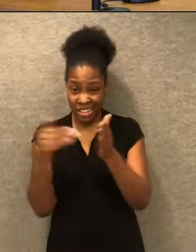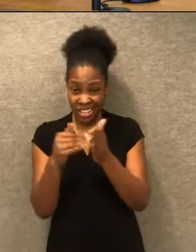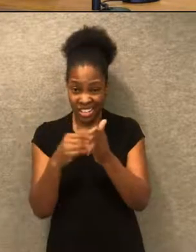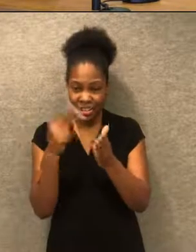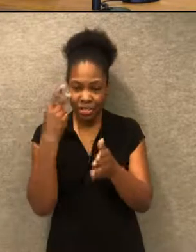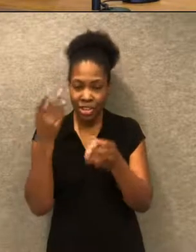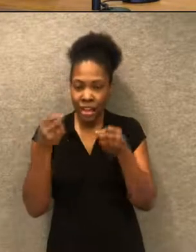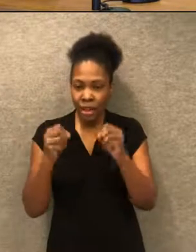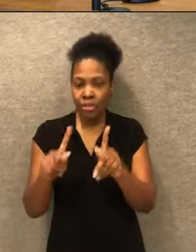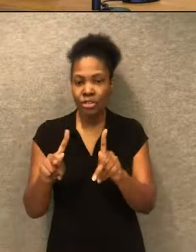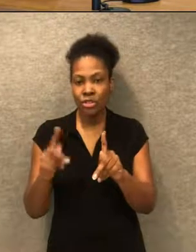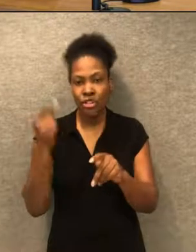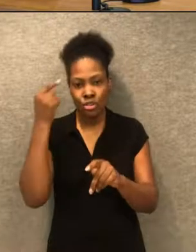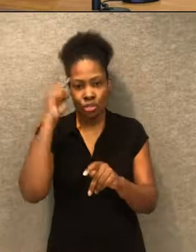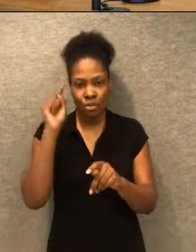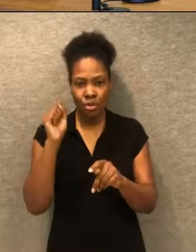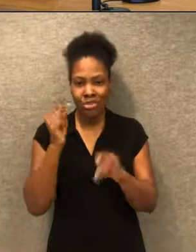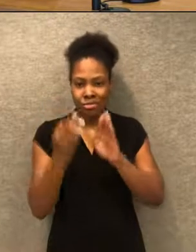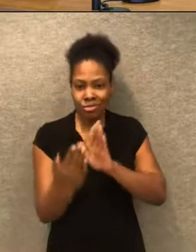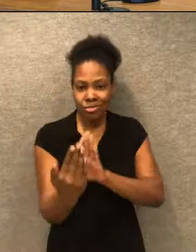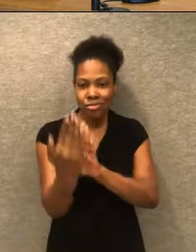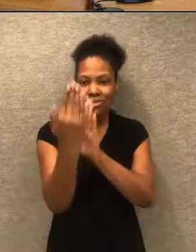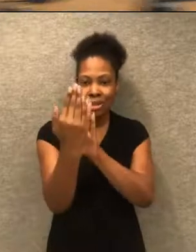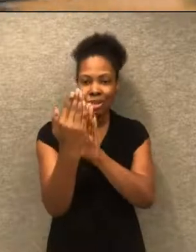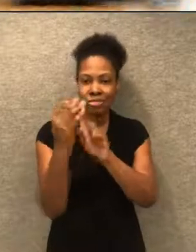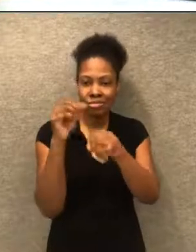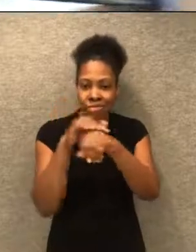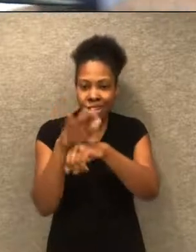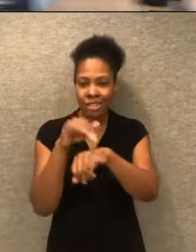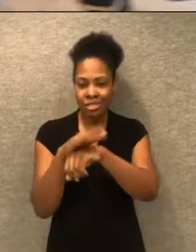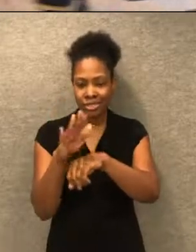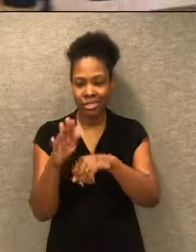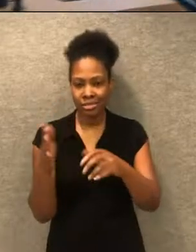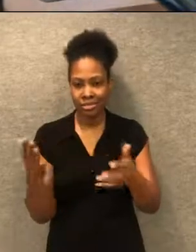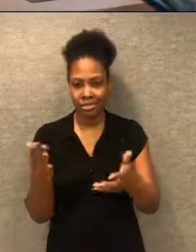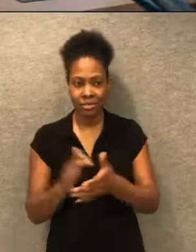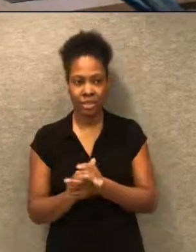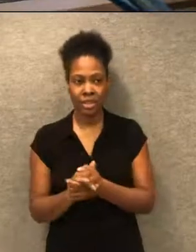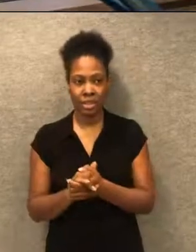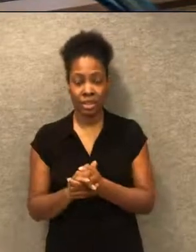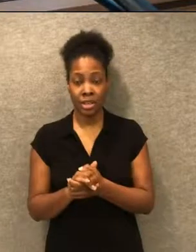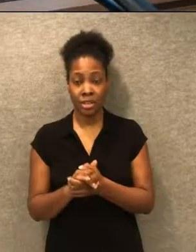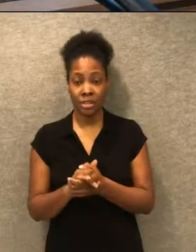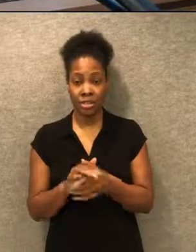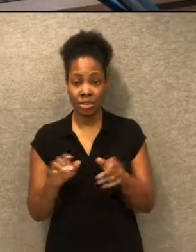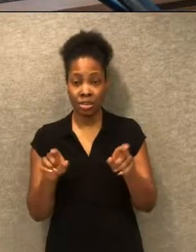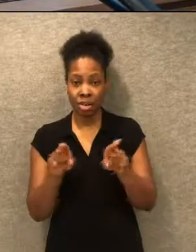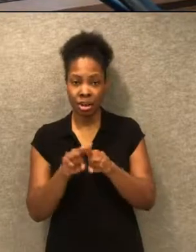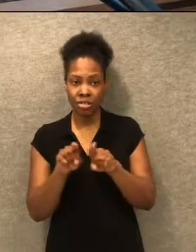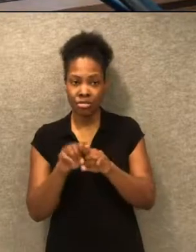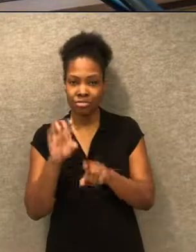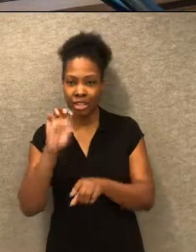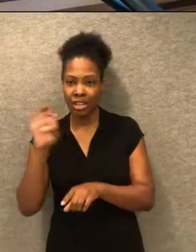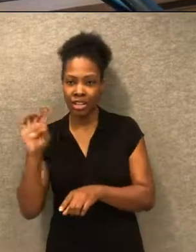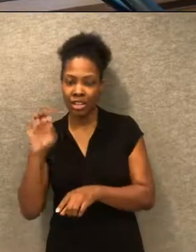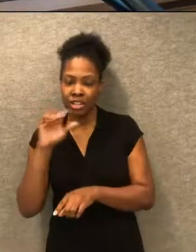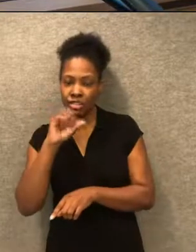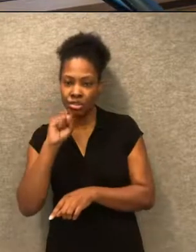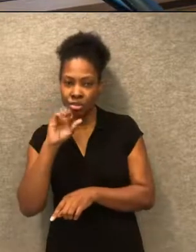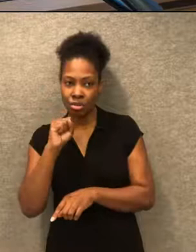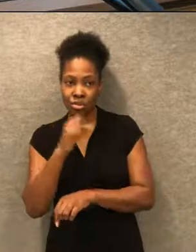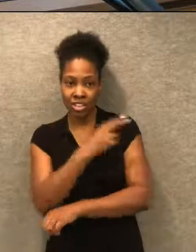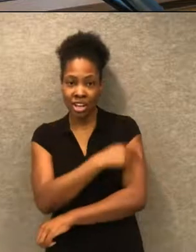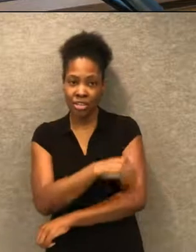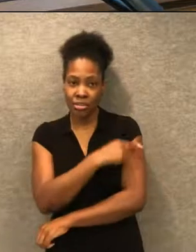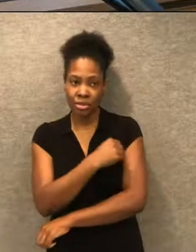increase for in-person sessions again. And at East Orange General Hospital, we are providing virtual